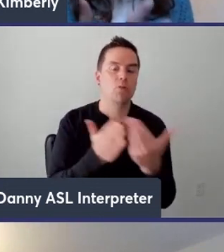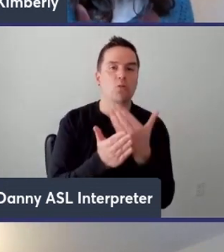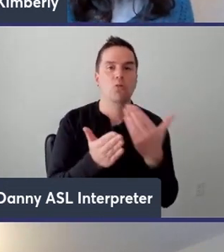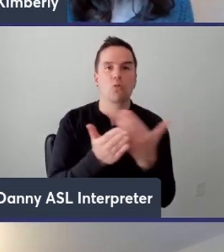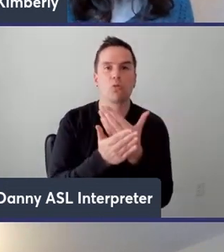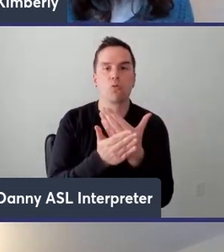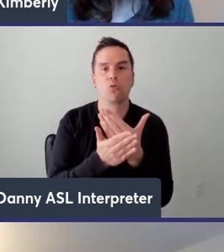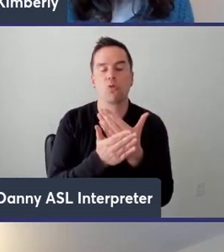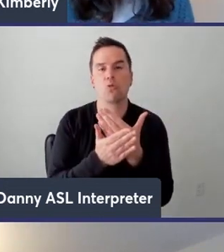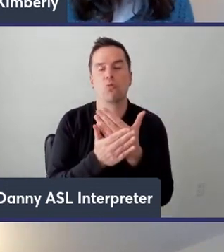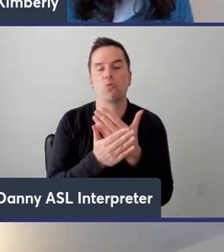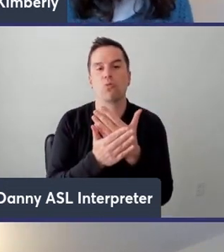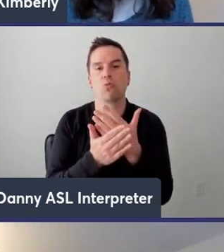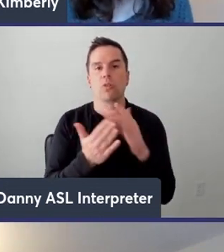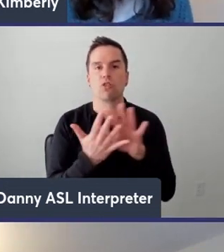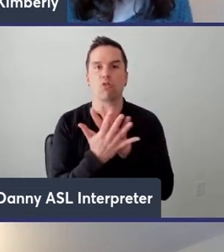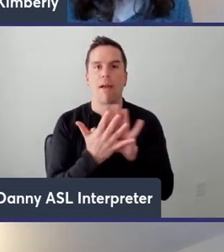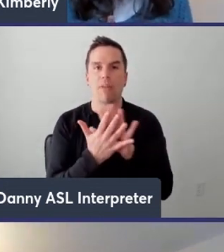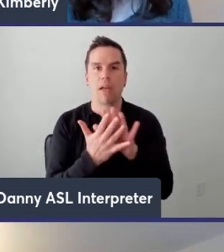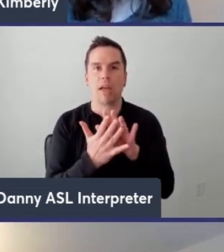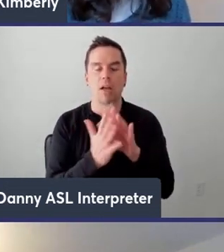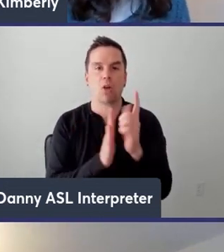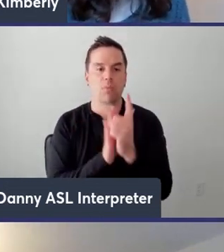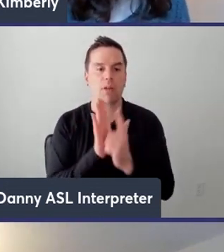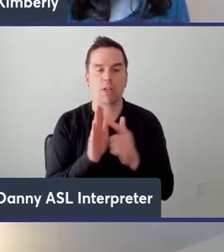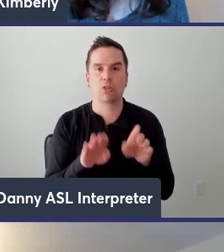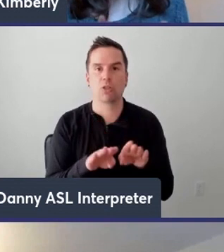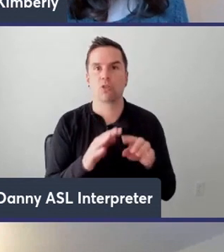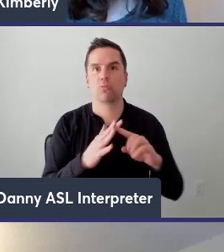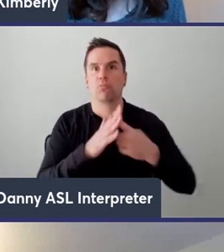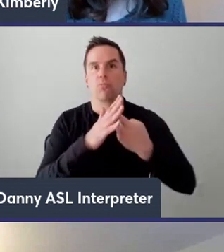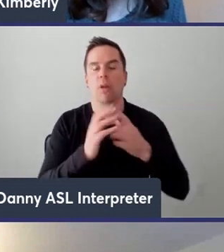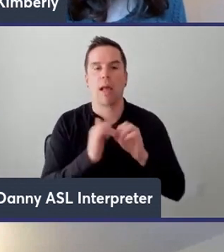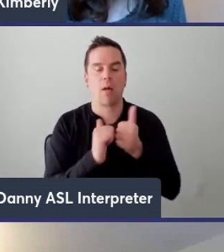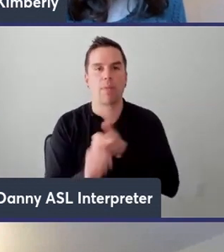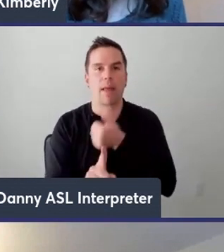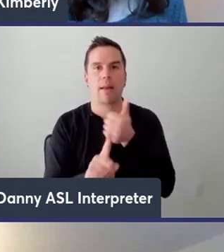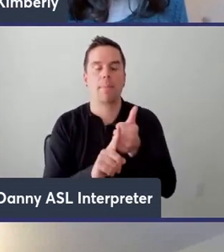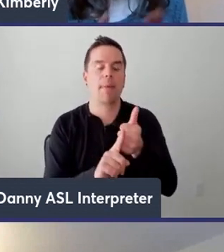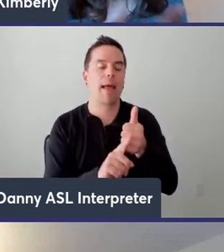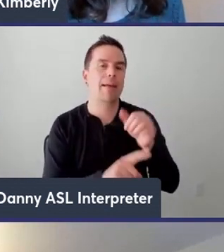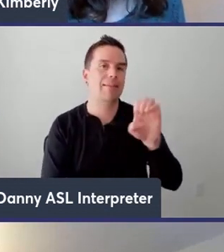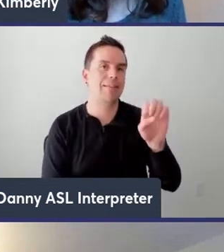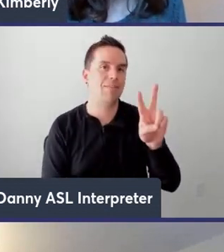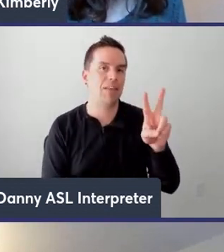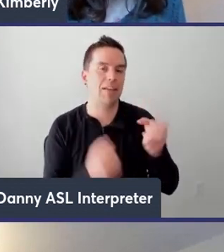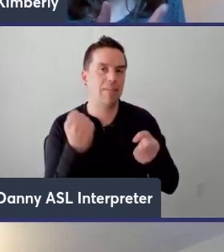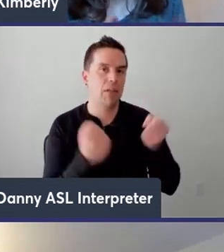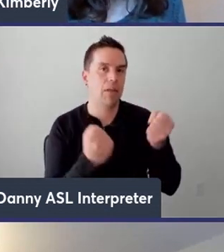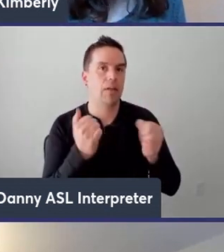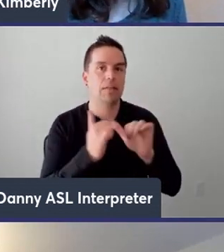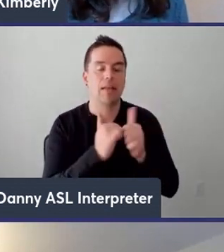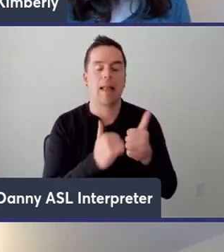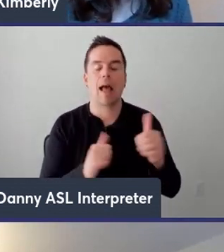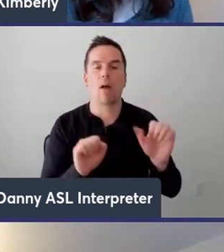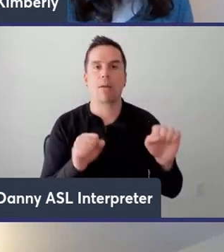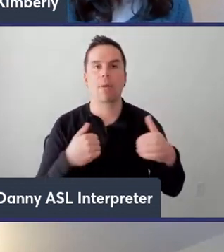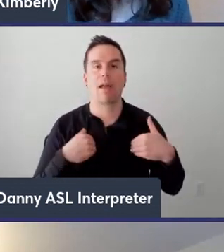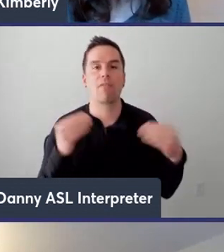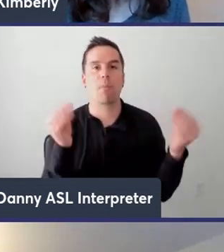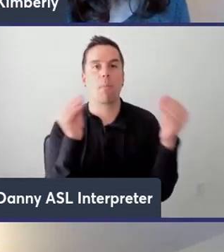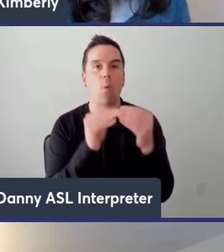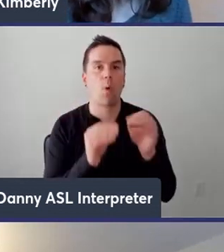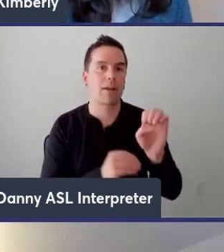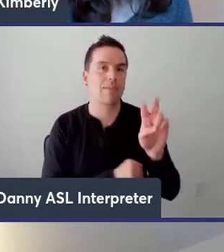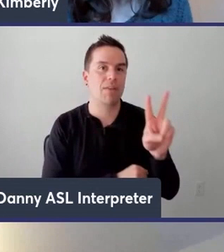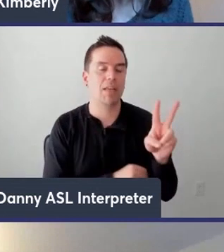new traffic regulations open up. How will that impact EVs, and how will we get more EVs on the road as a result of this regulation so that